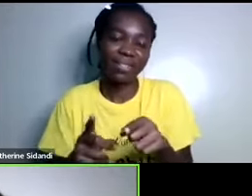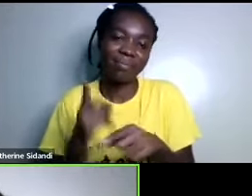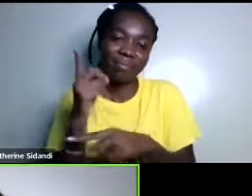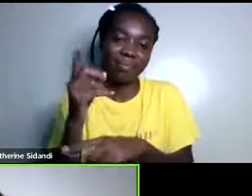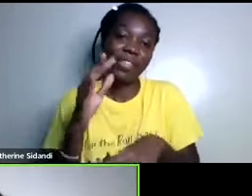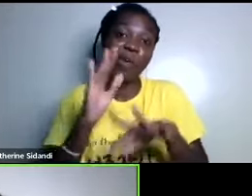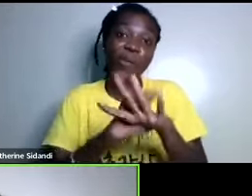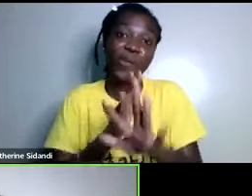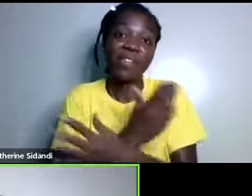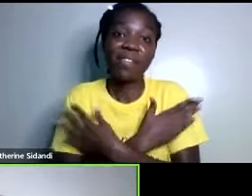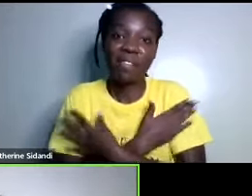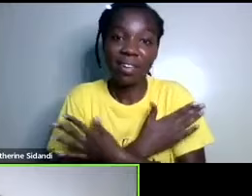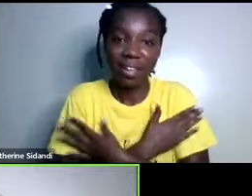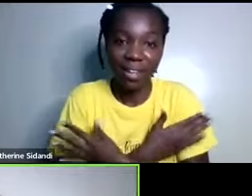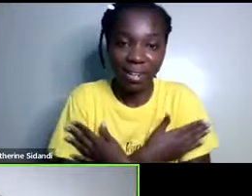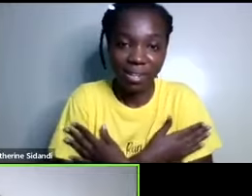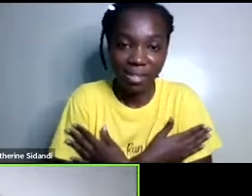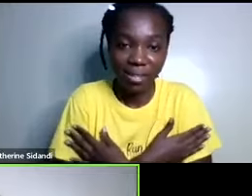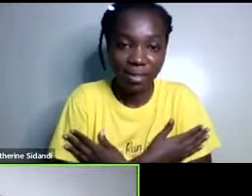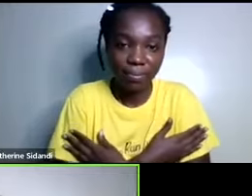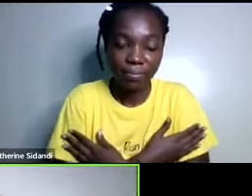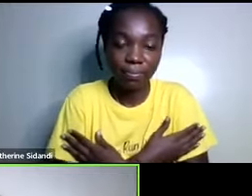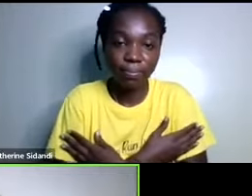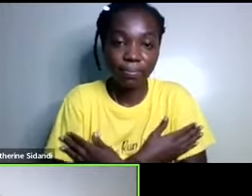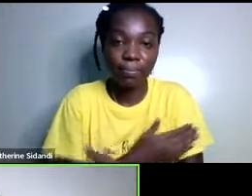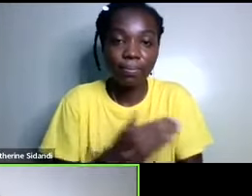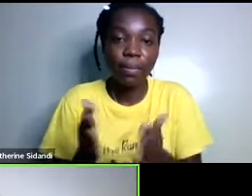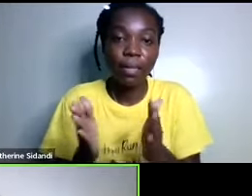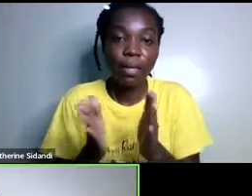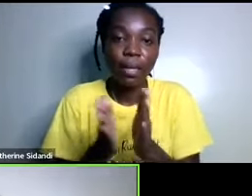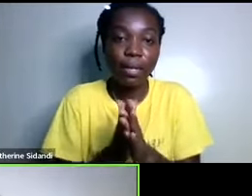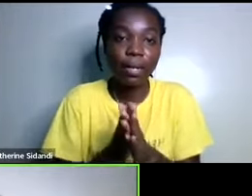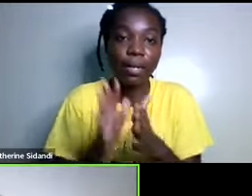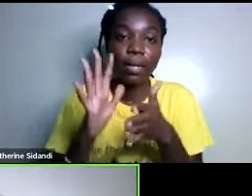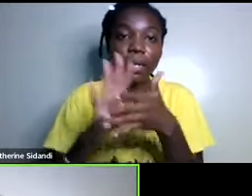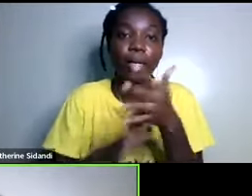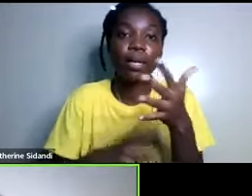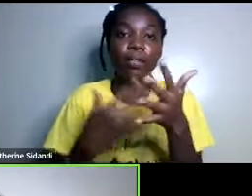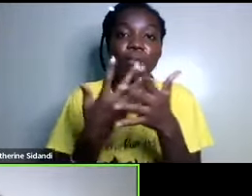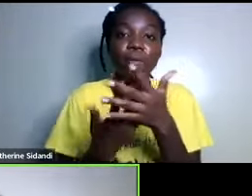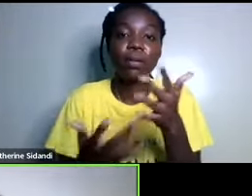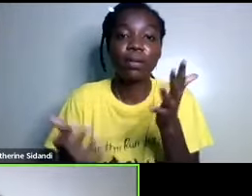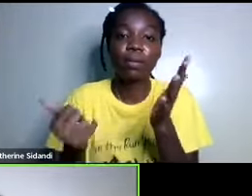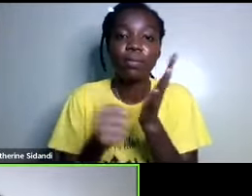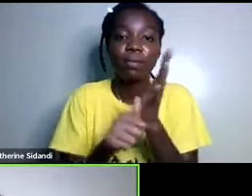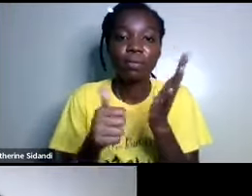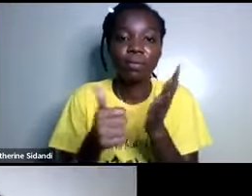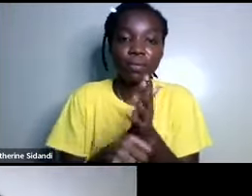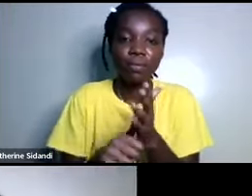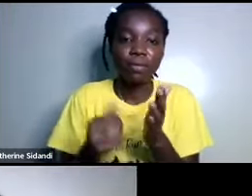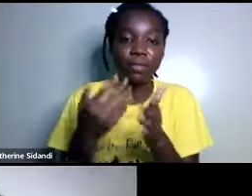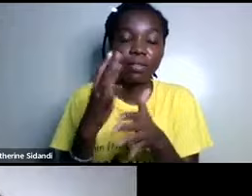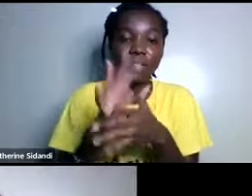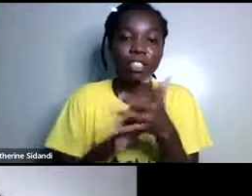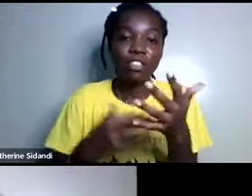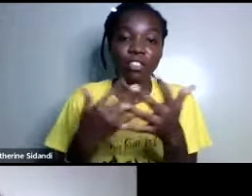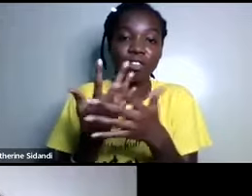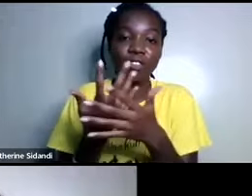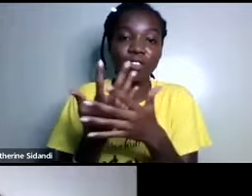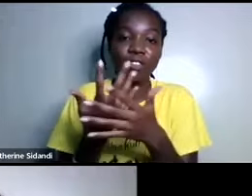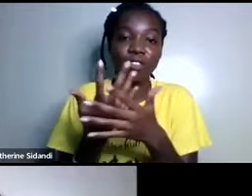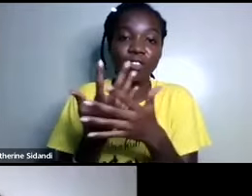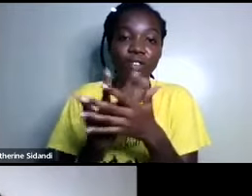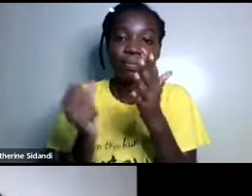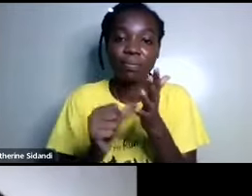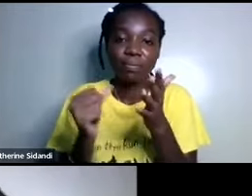the leads? And what is this conversion rate for the leads given? Okay, so to be